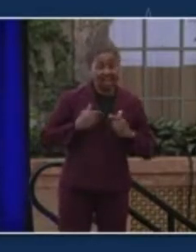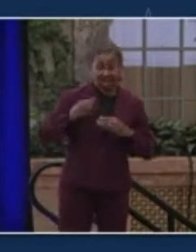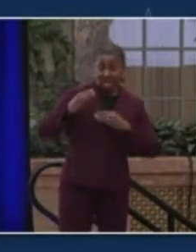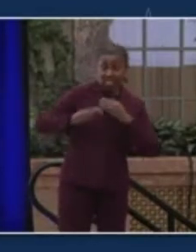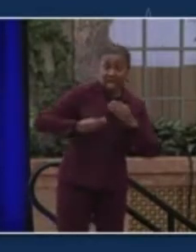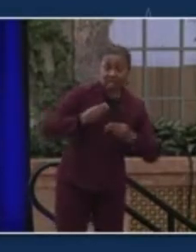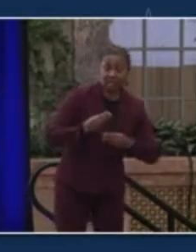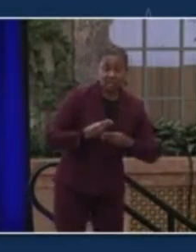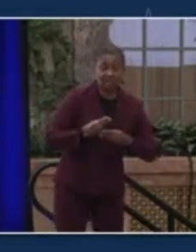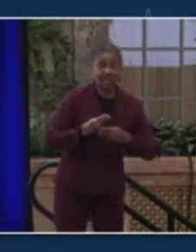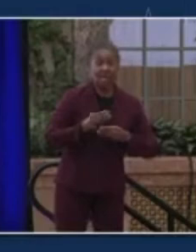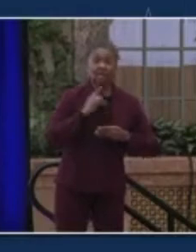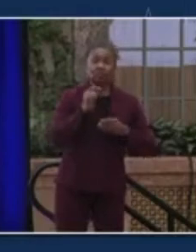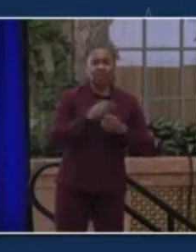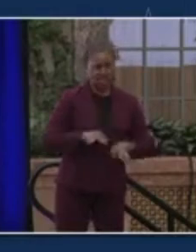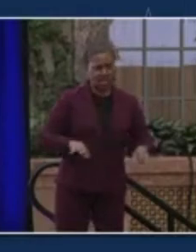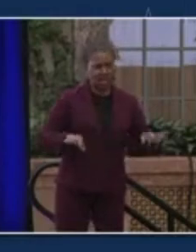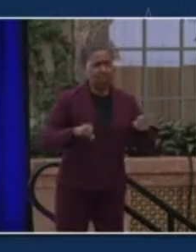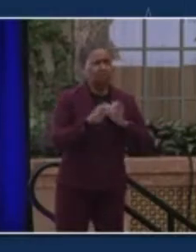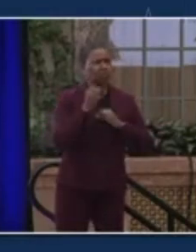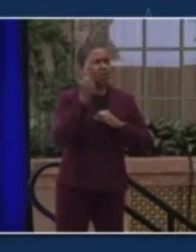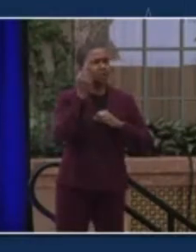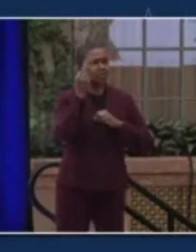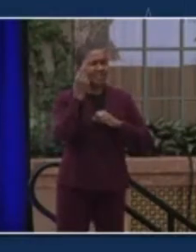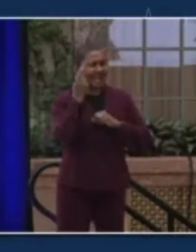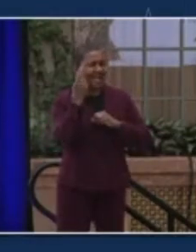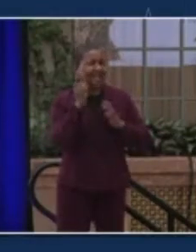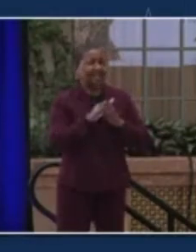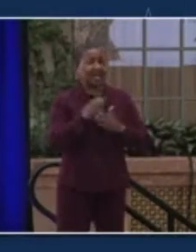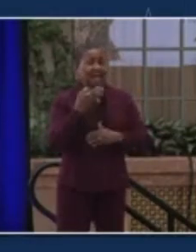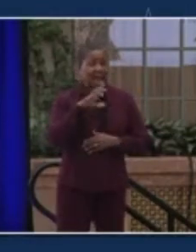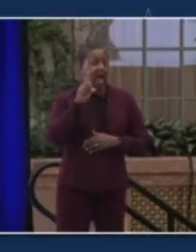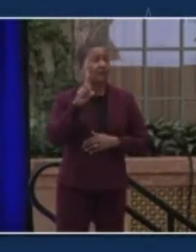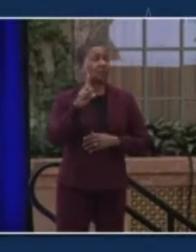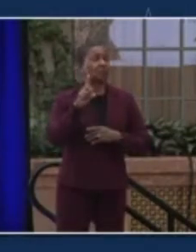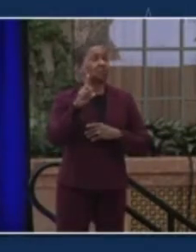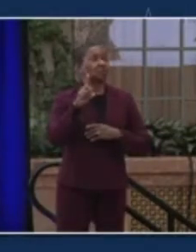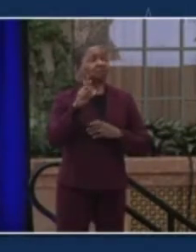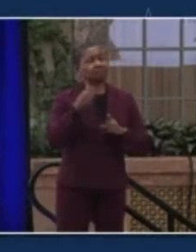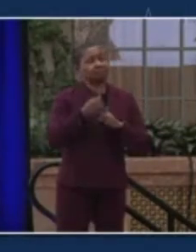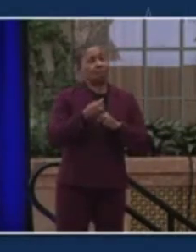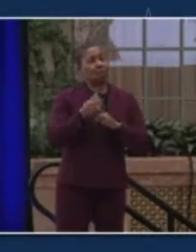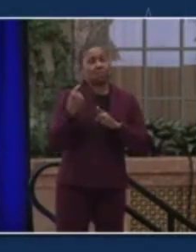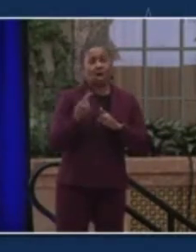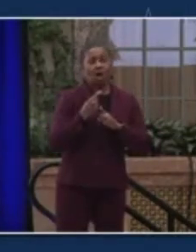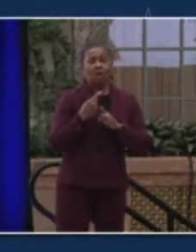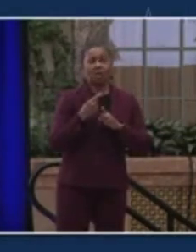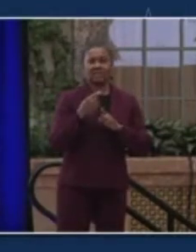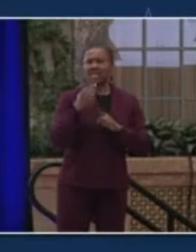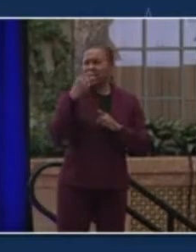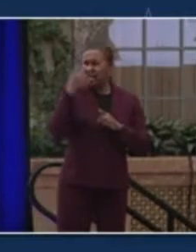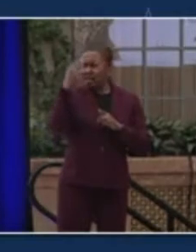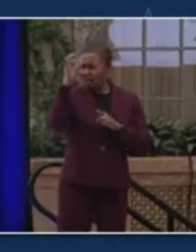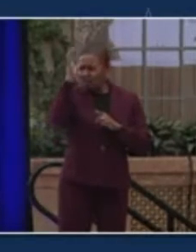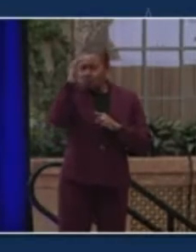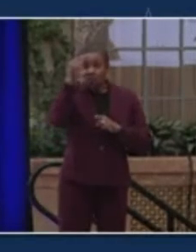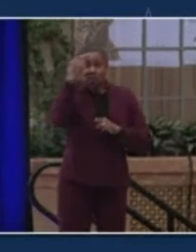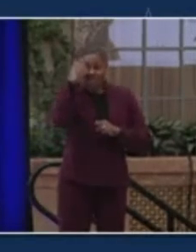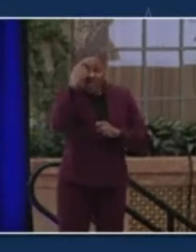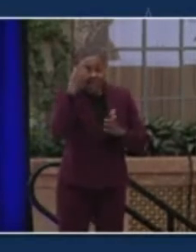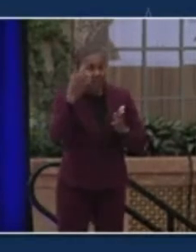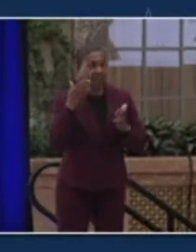legacy, it's really important to understand that Harold was always forward-thinking. After